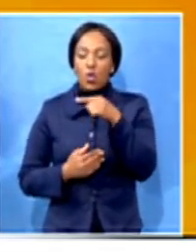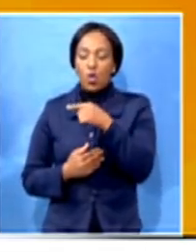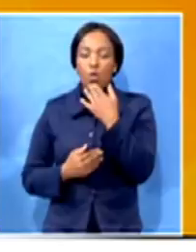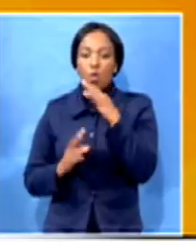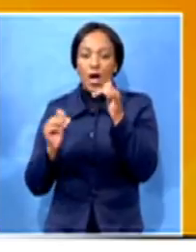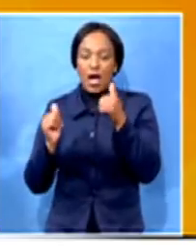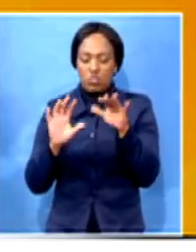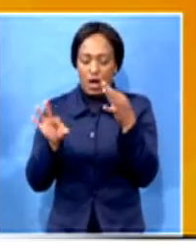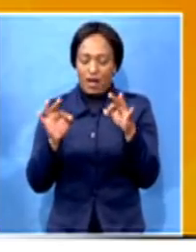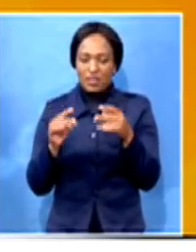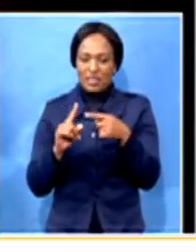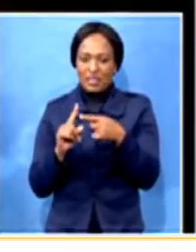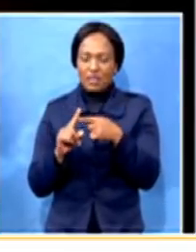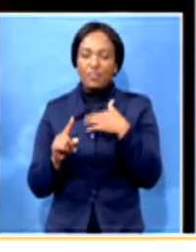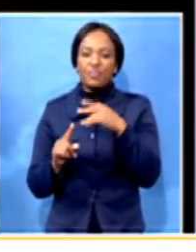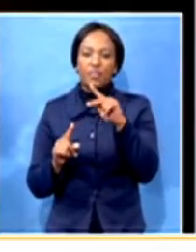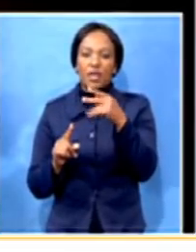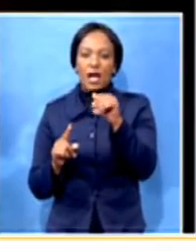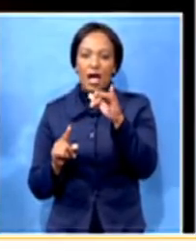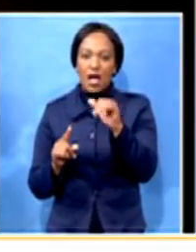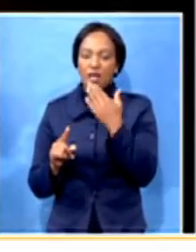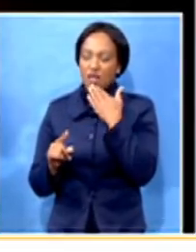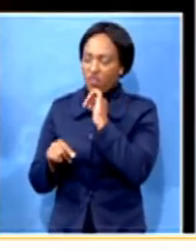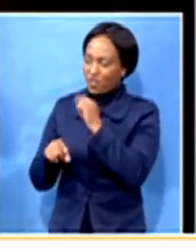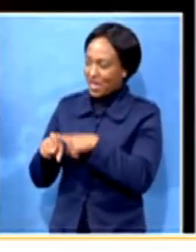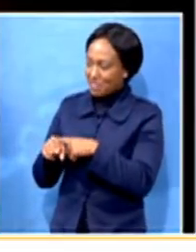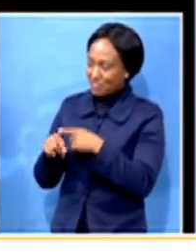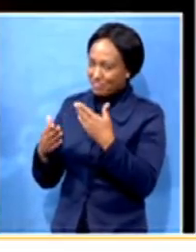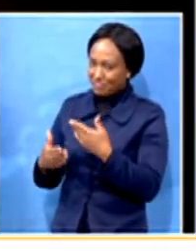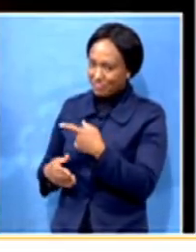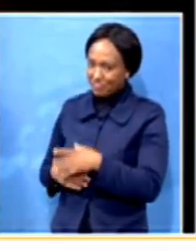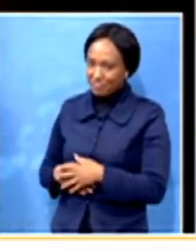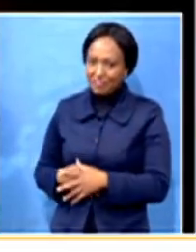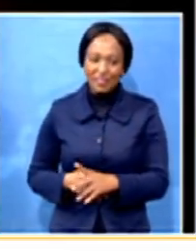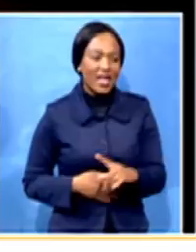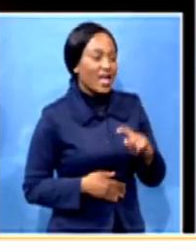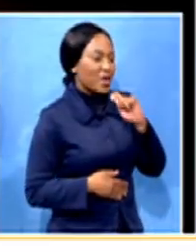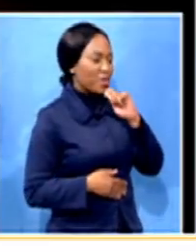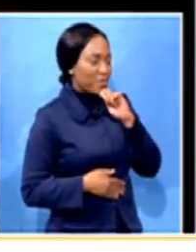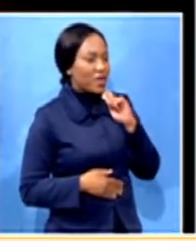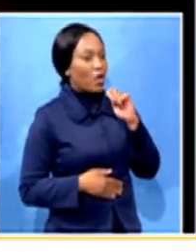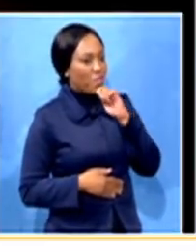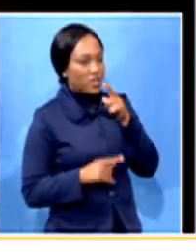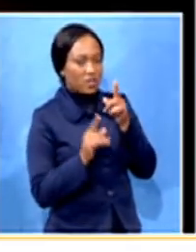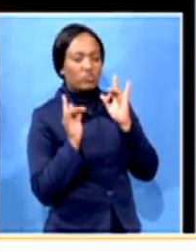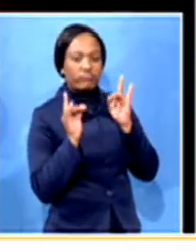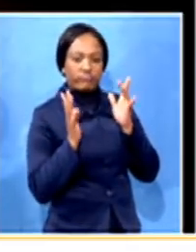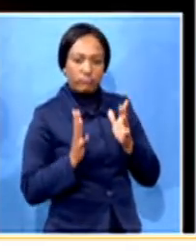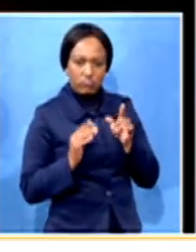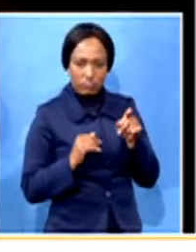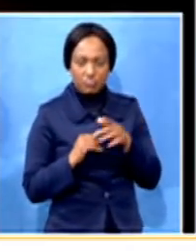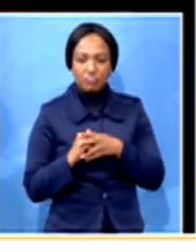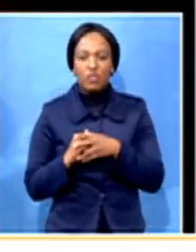now to discuss this. Khaya, thanks so much for your time. Good morning, and good morning to the viewers. Let's start with